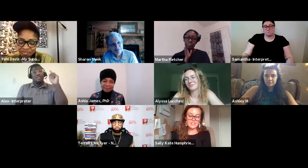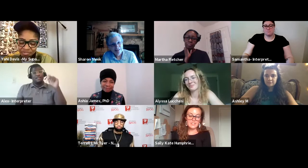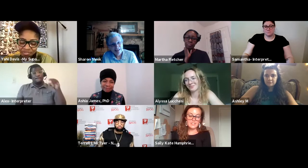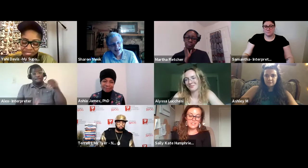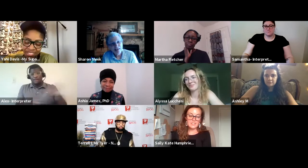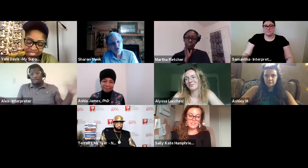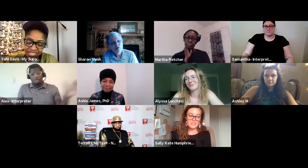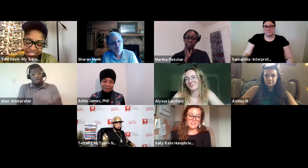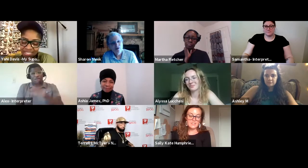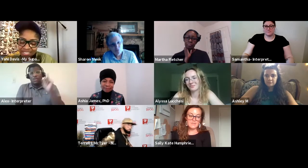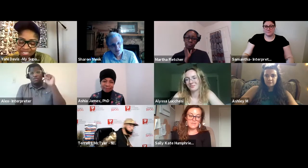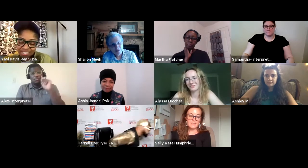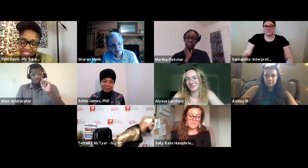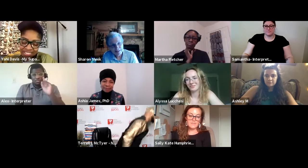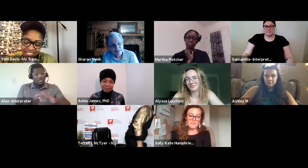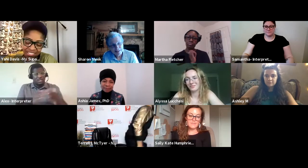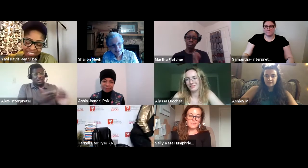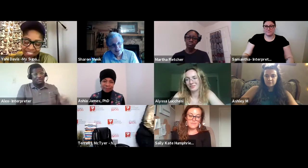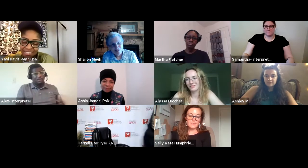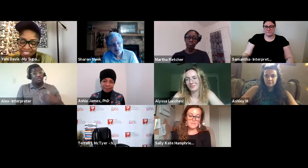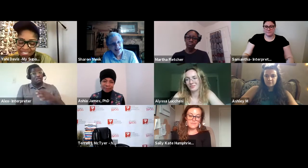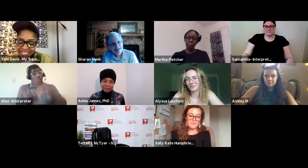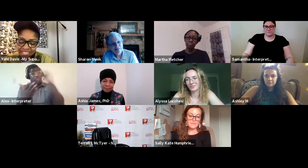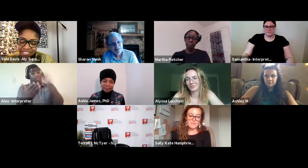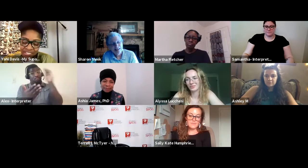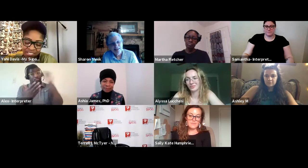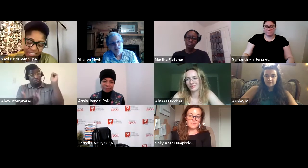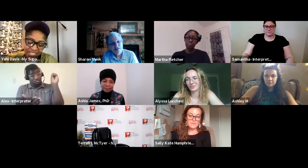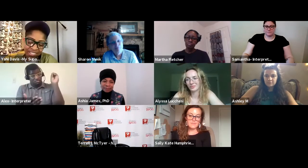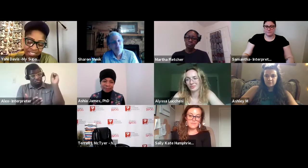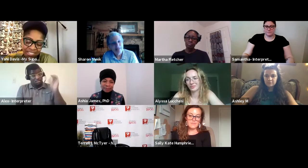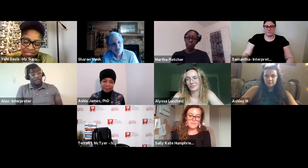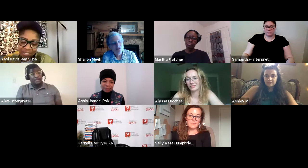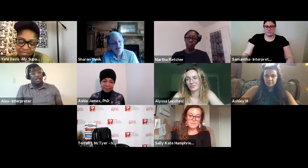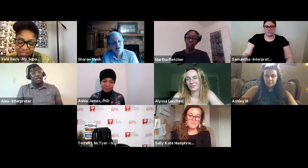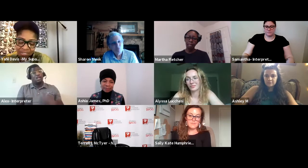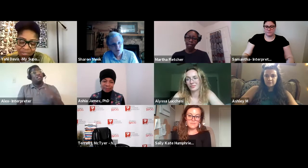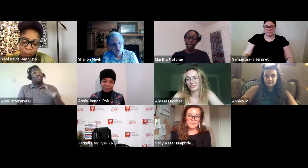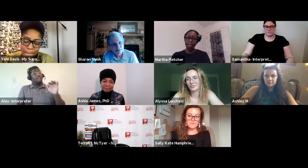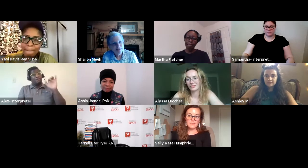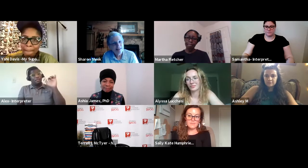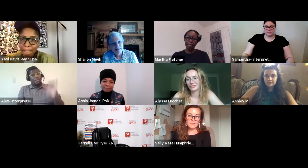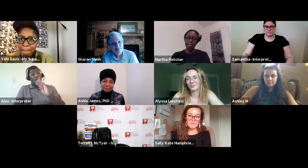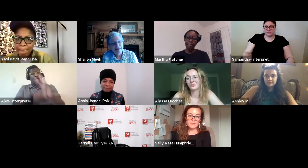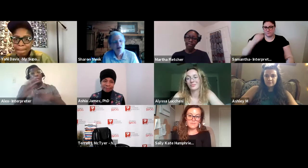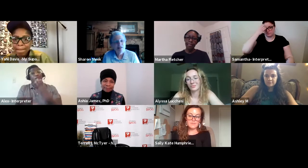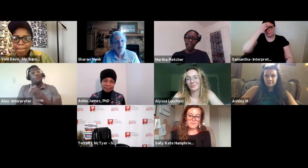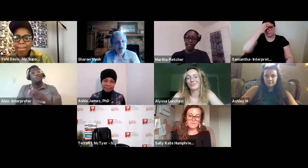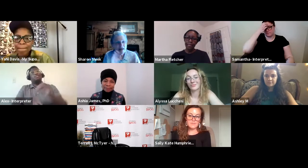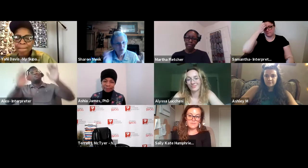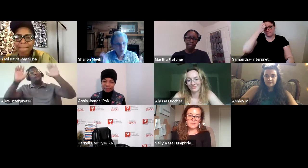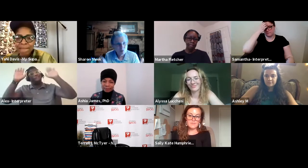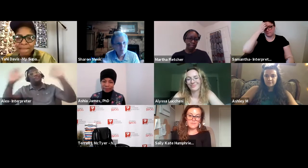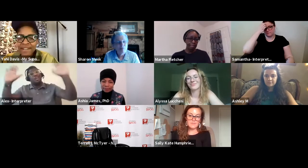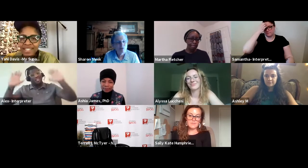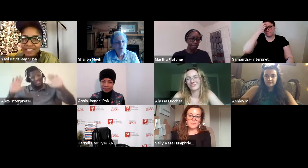that, I learned very quickly that it is an amazing world that